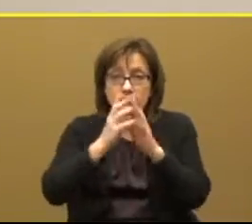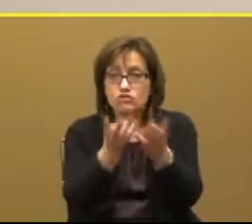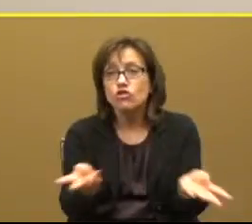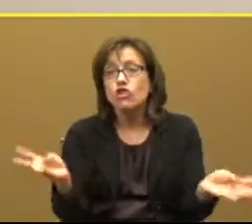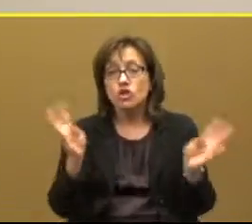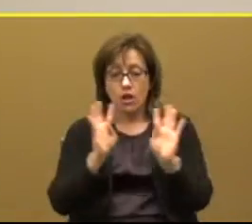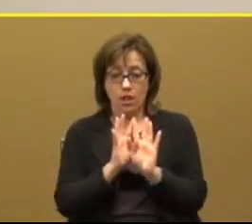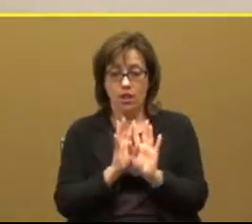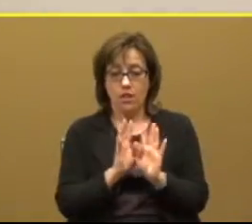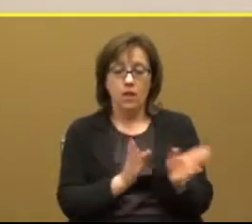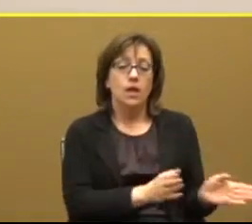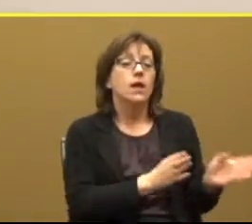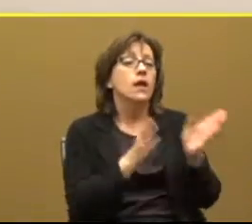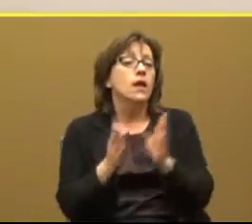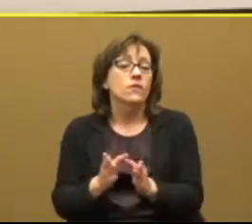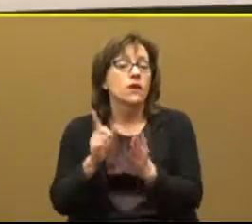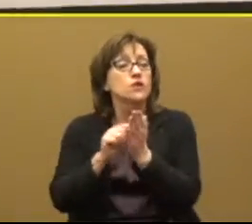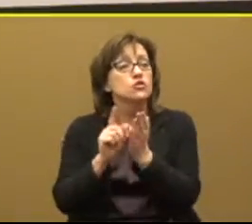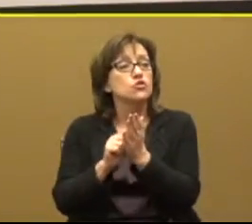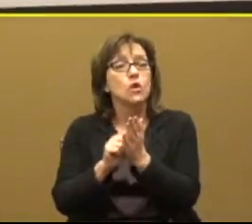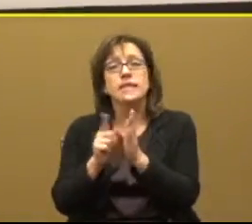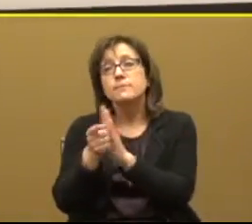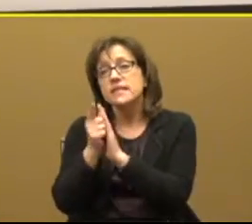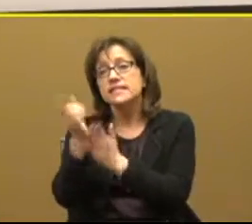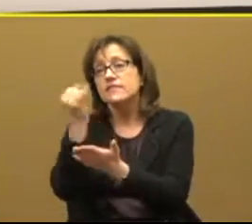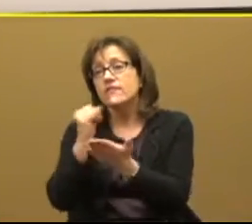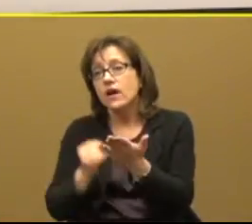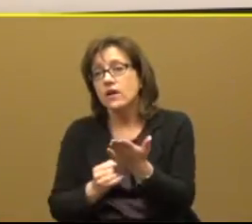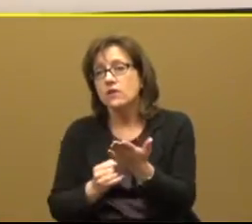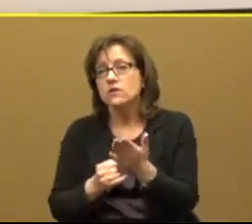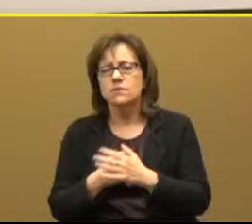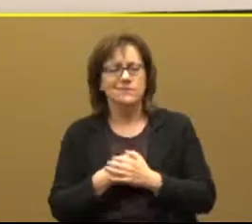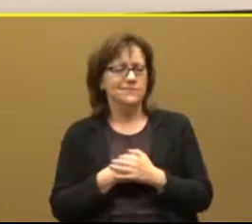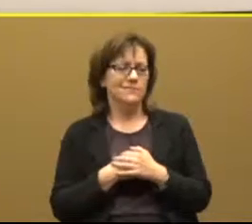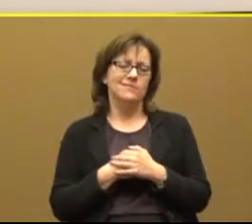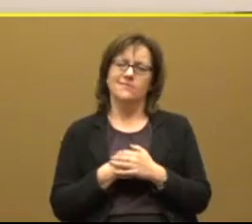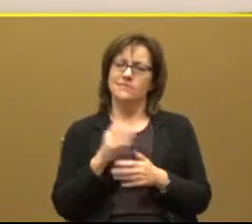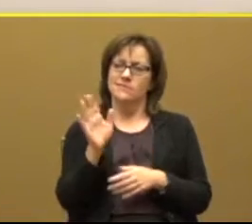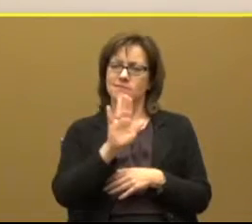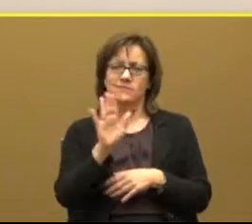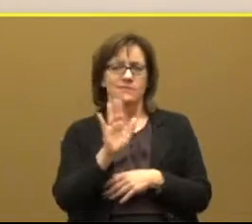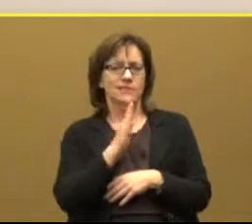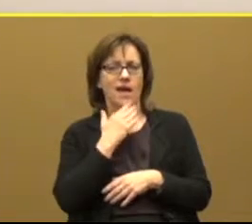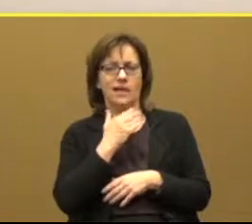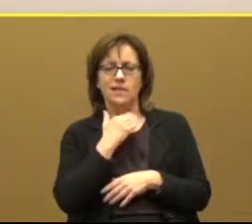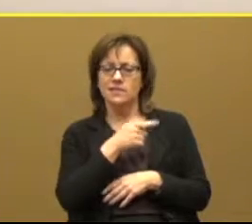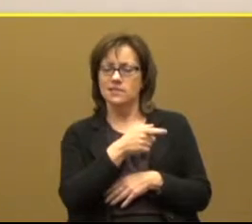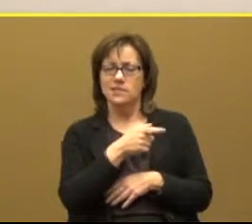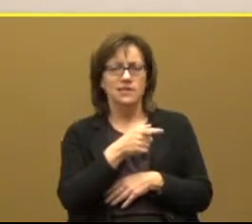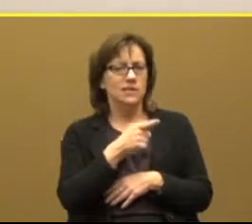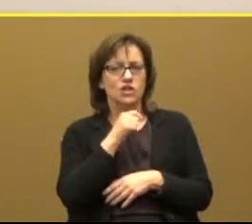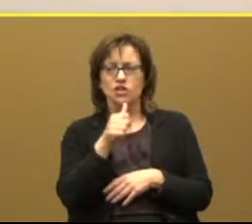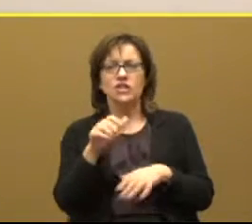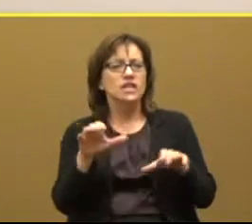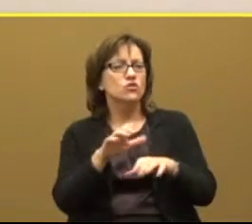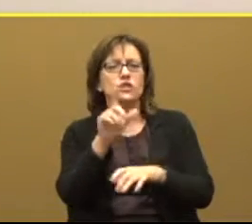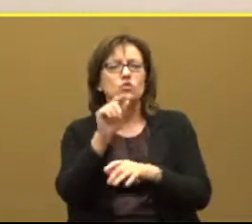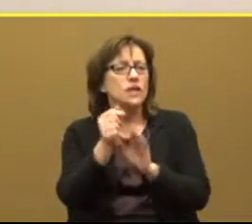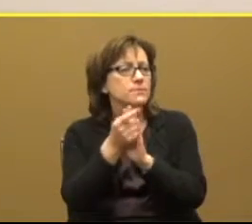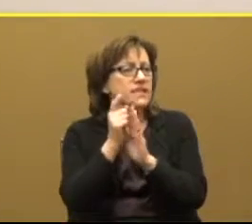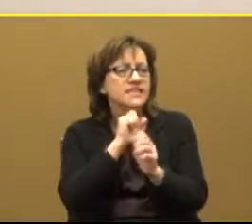circle, and then we're going to do 20 minutes of art. And I wanted to say, oh, honey, you're not doing 20 minutes of